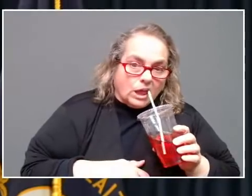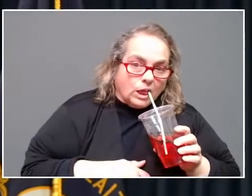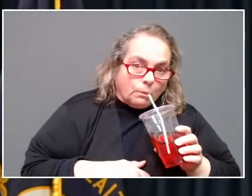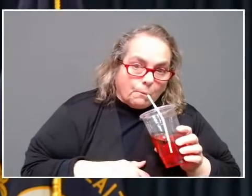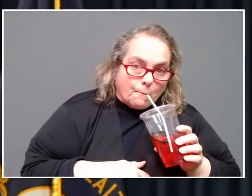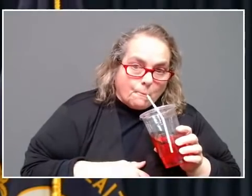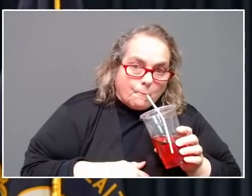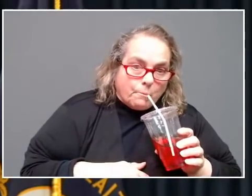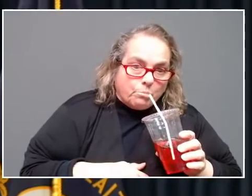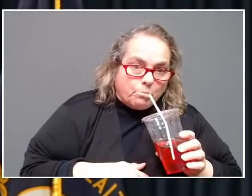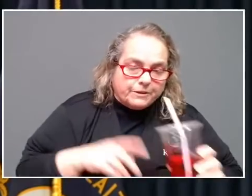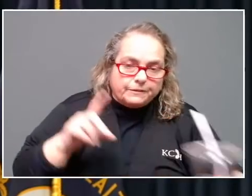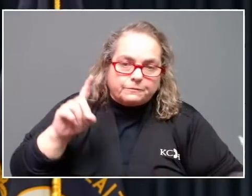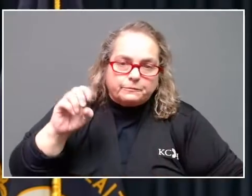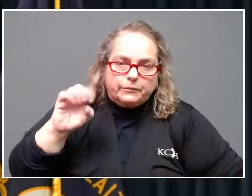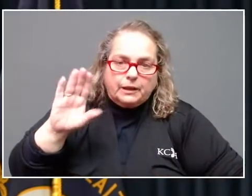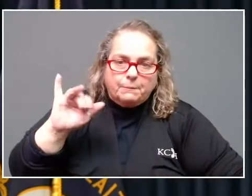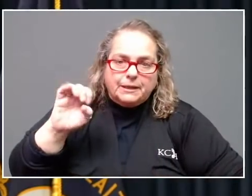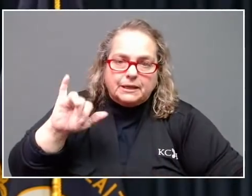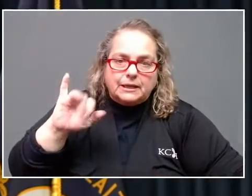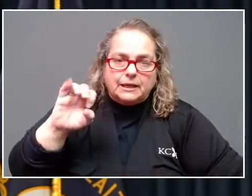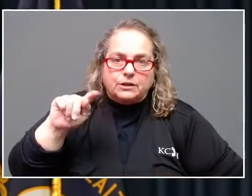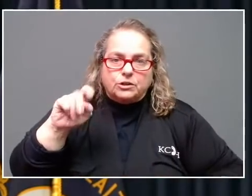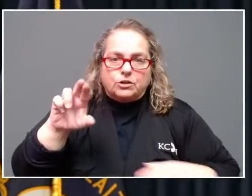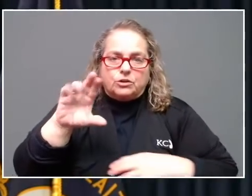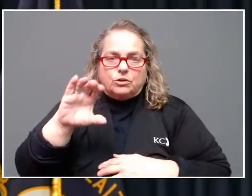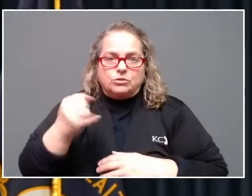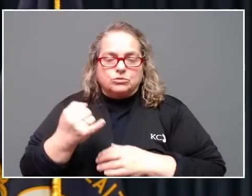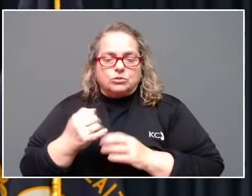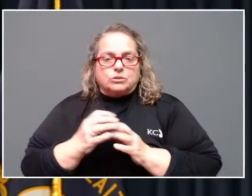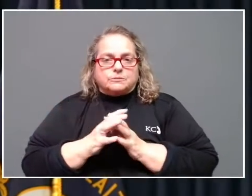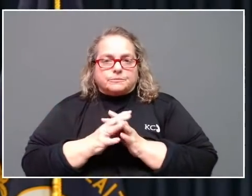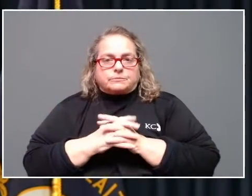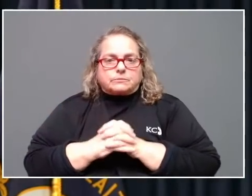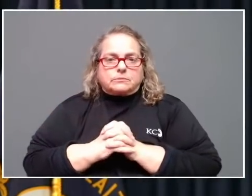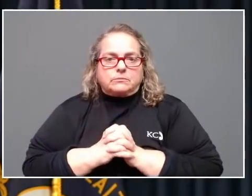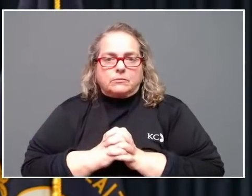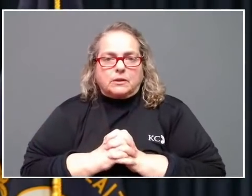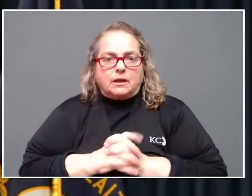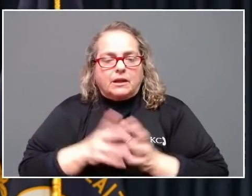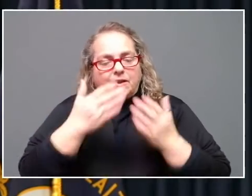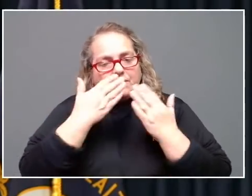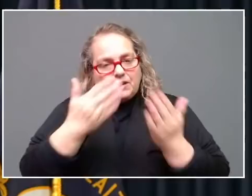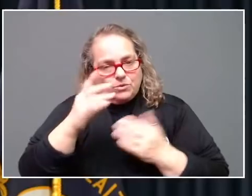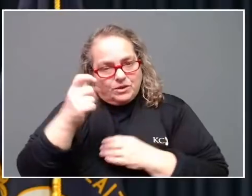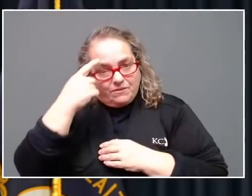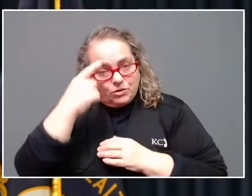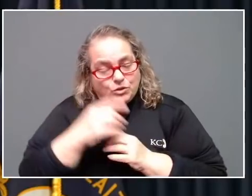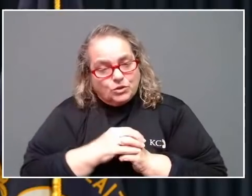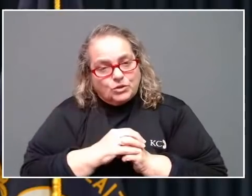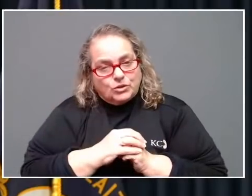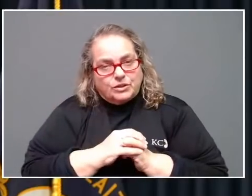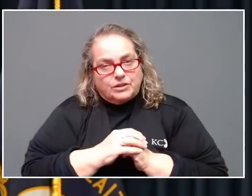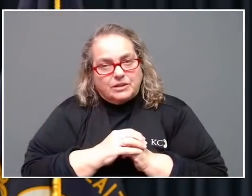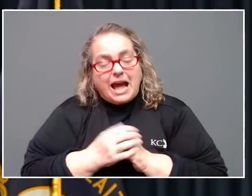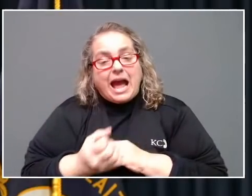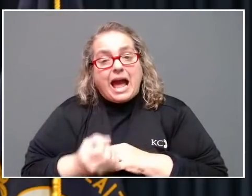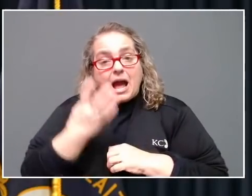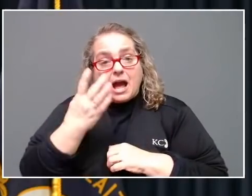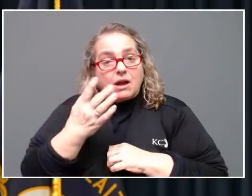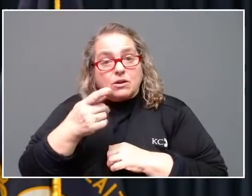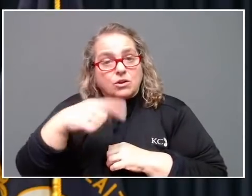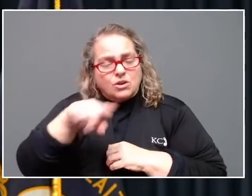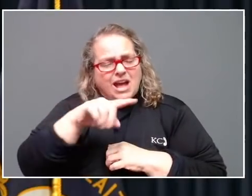Debbie Yetter, Courier Journal. Thanks, Governor. how did you all arrive at